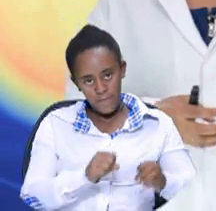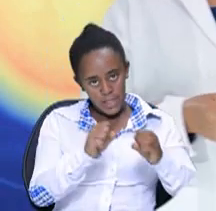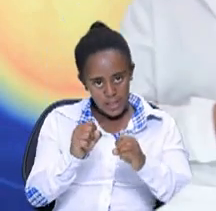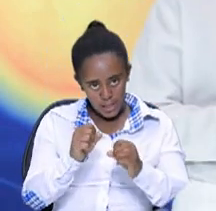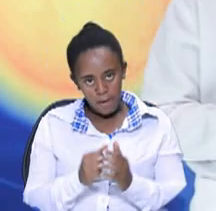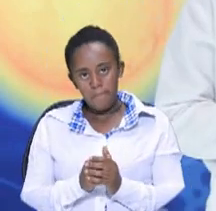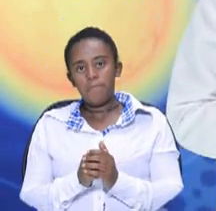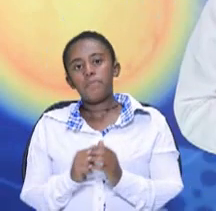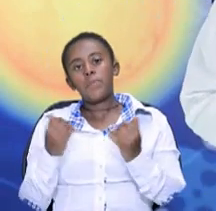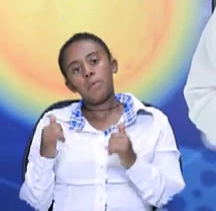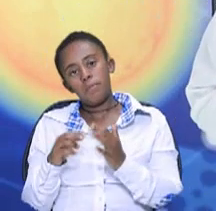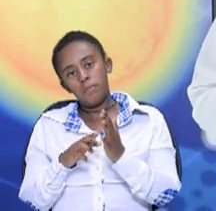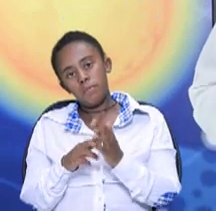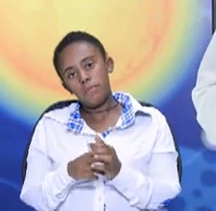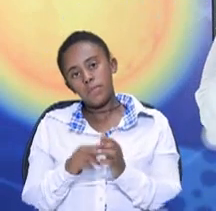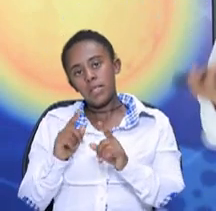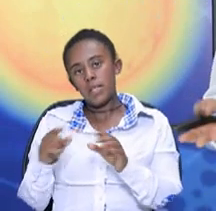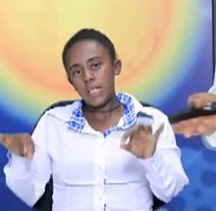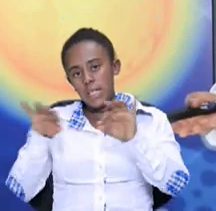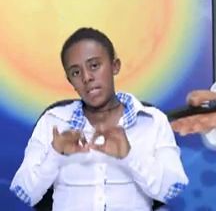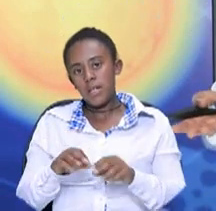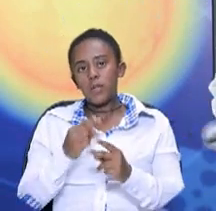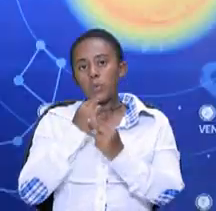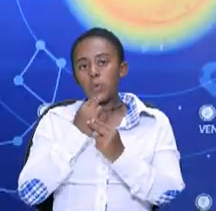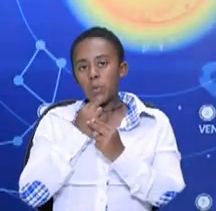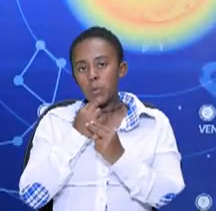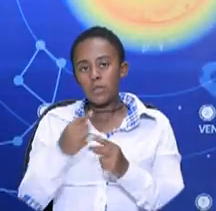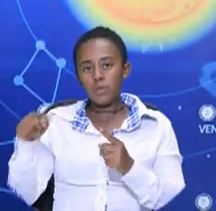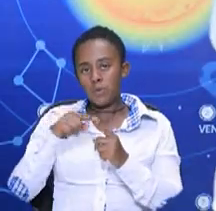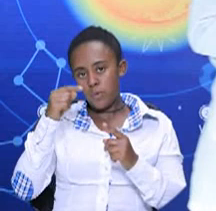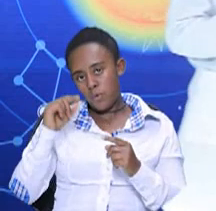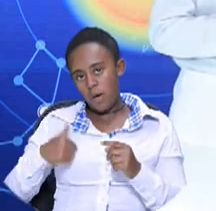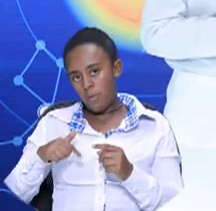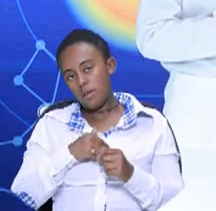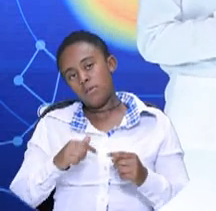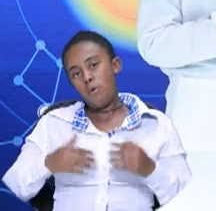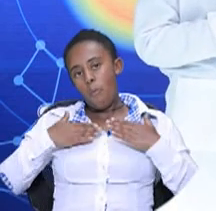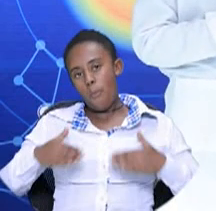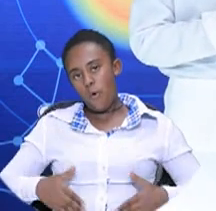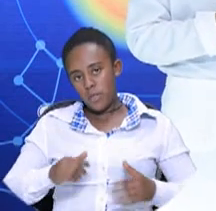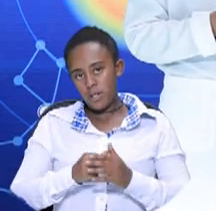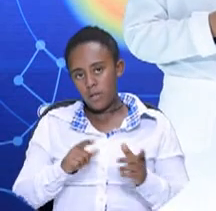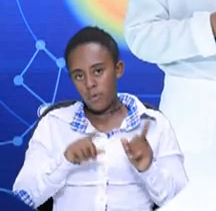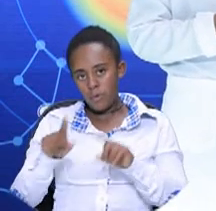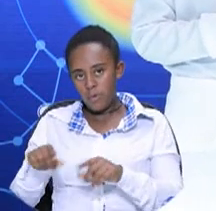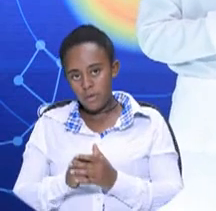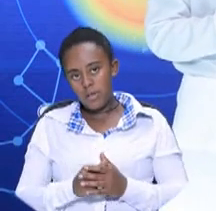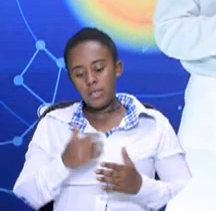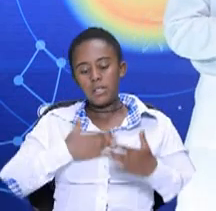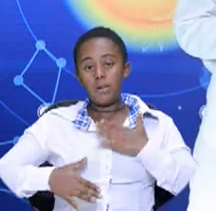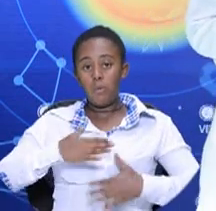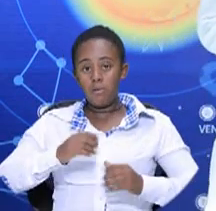in providing necessary nutrients to our body. And also we have seen that The